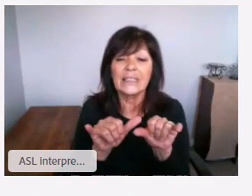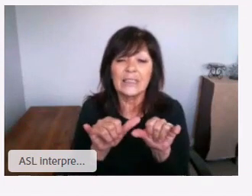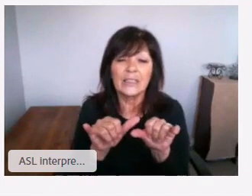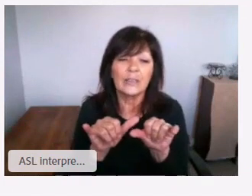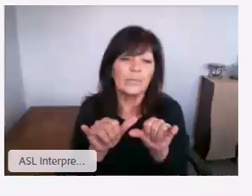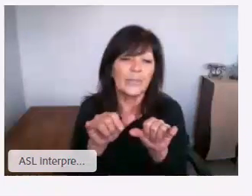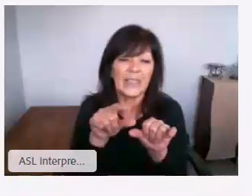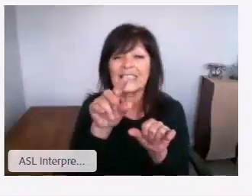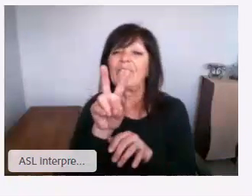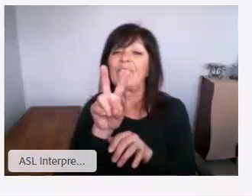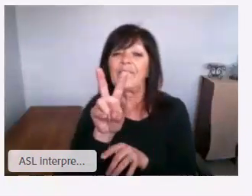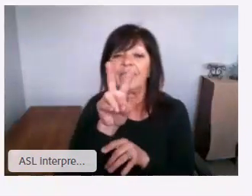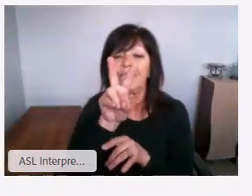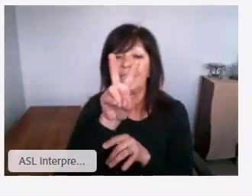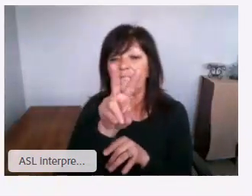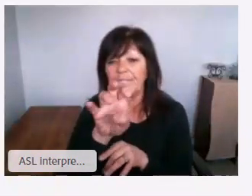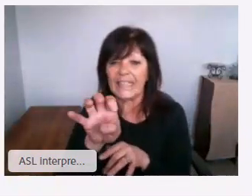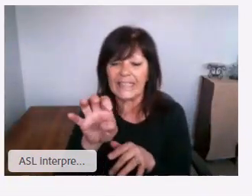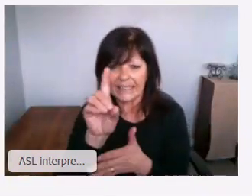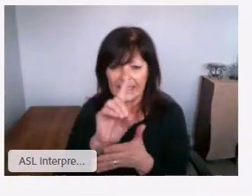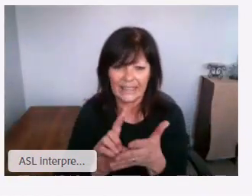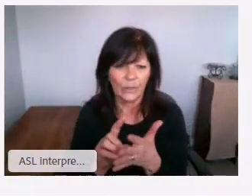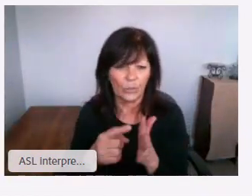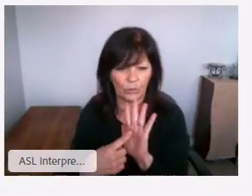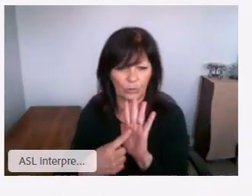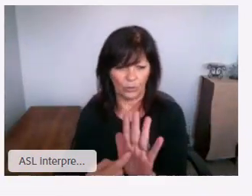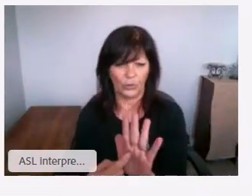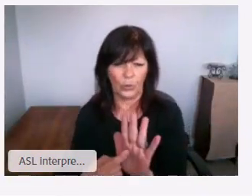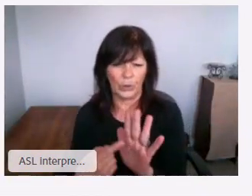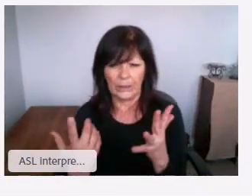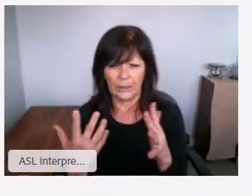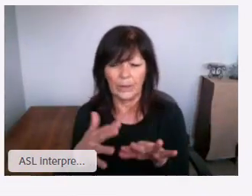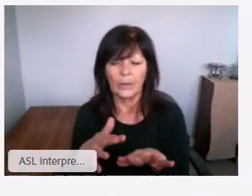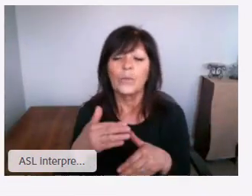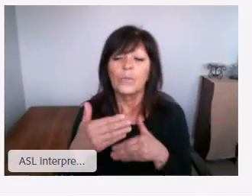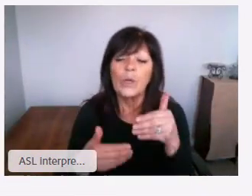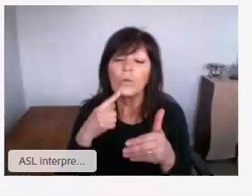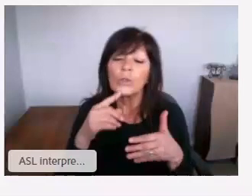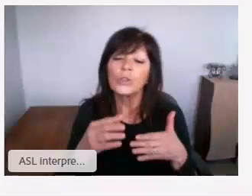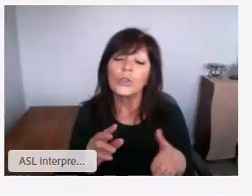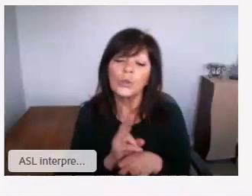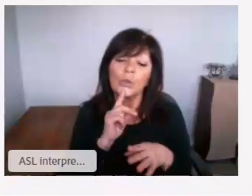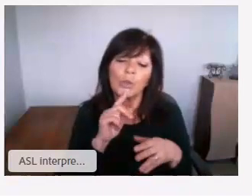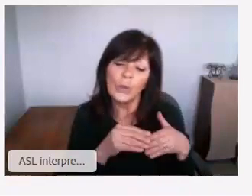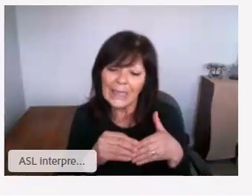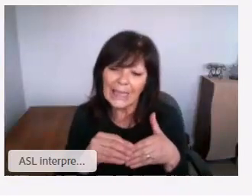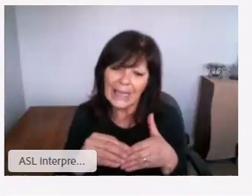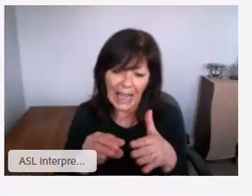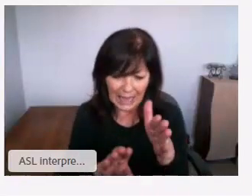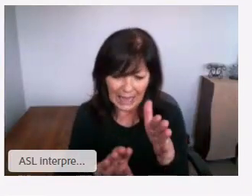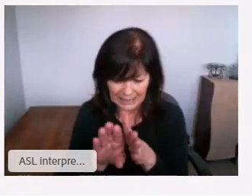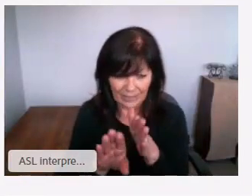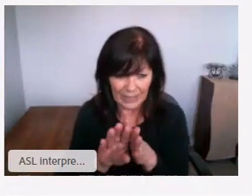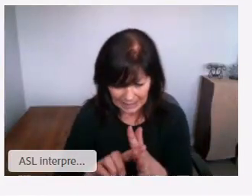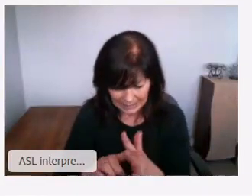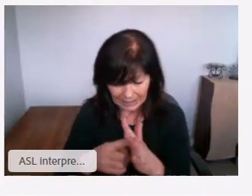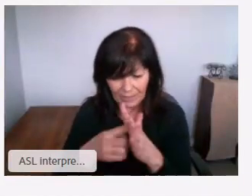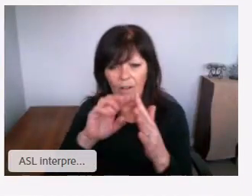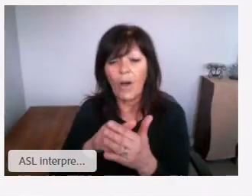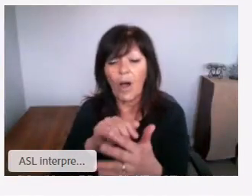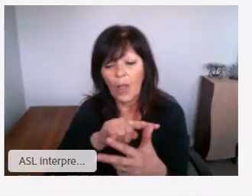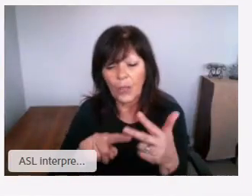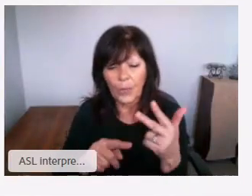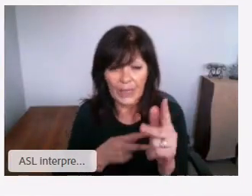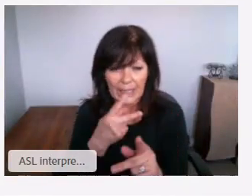diagram, which depicts the system engineering process, was used to guide our development and deployment of all three types of